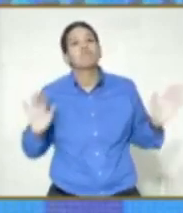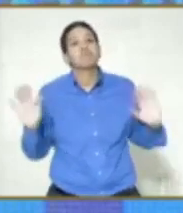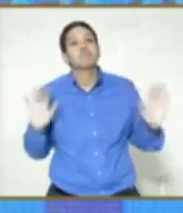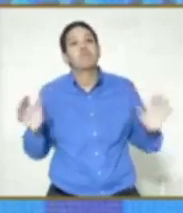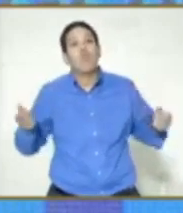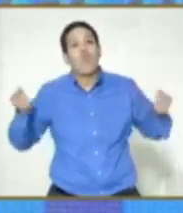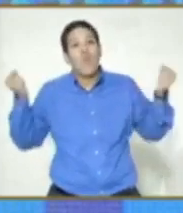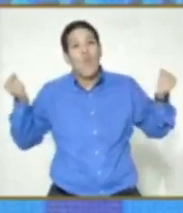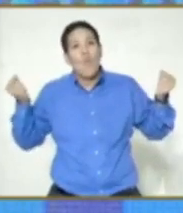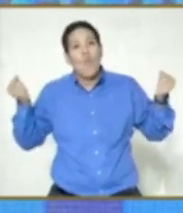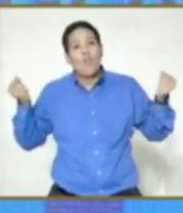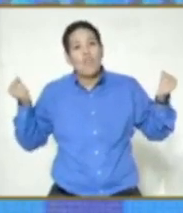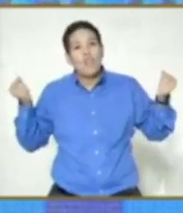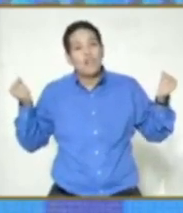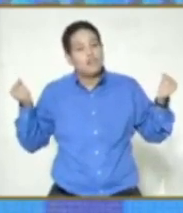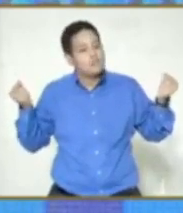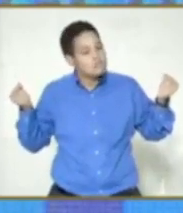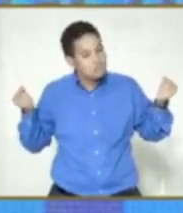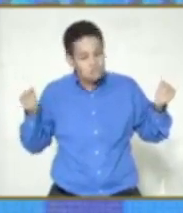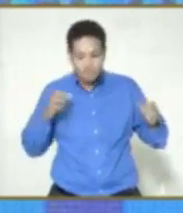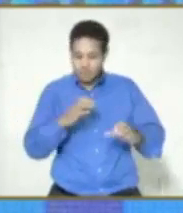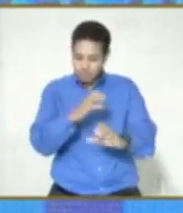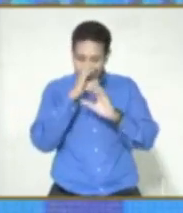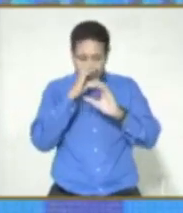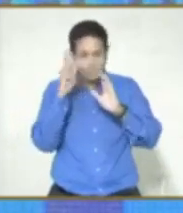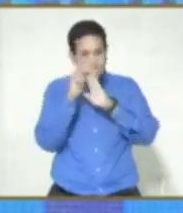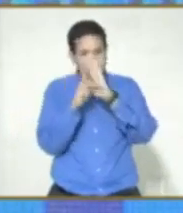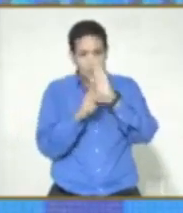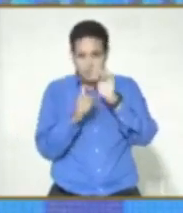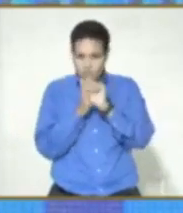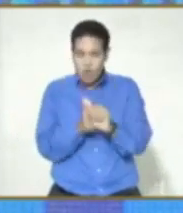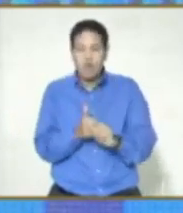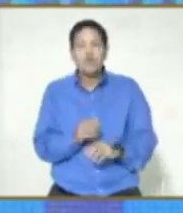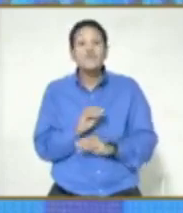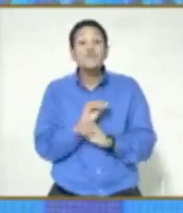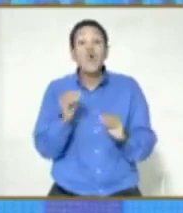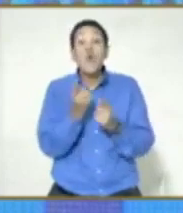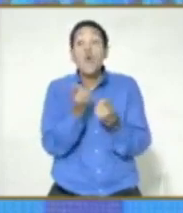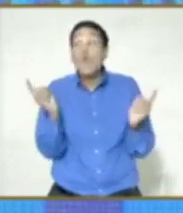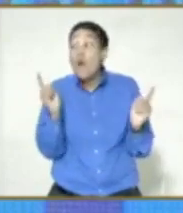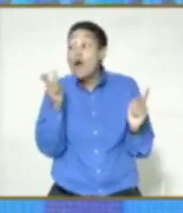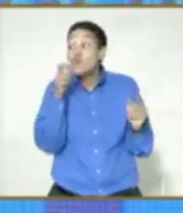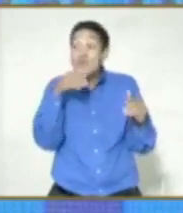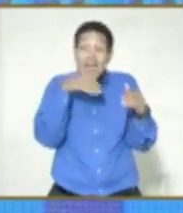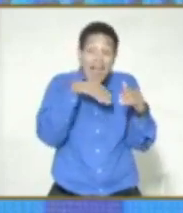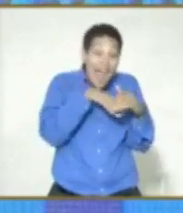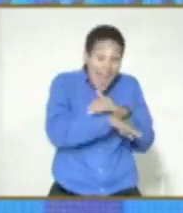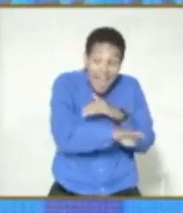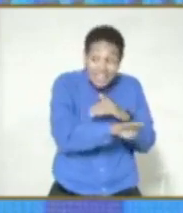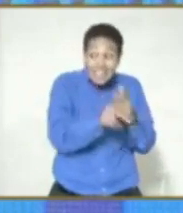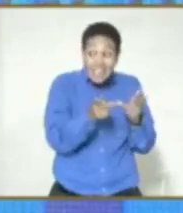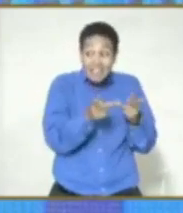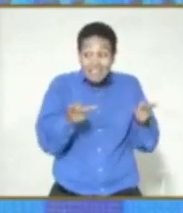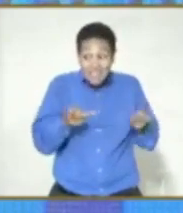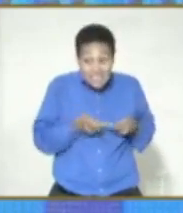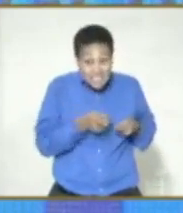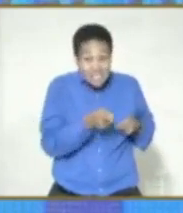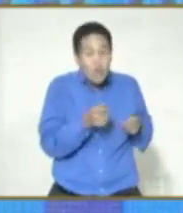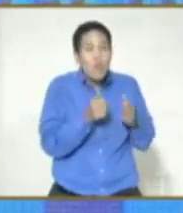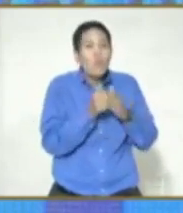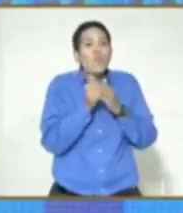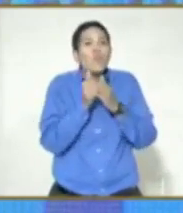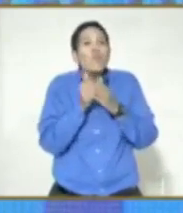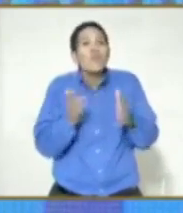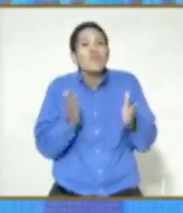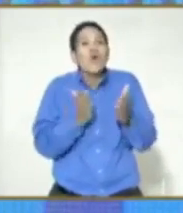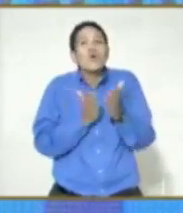hold, and there is a strict protocol that no one enters the facility without